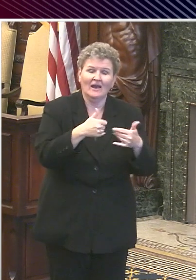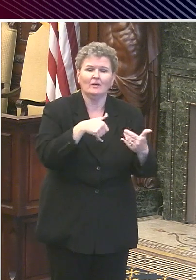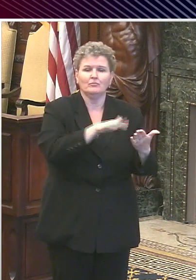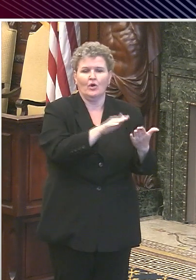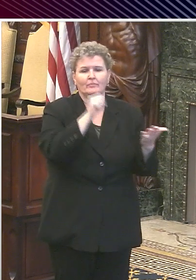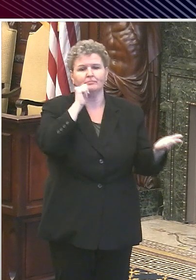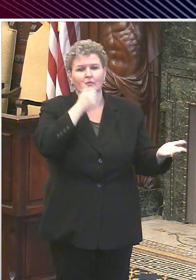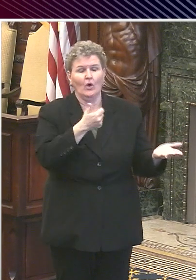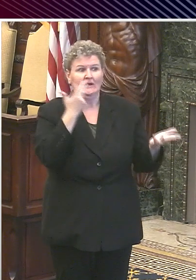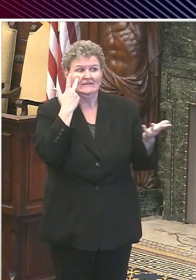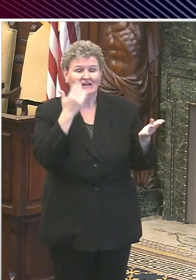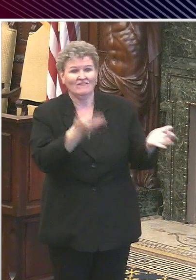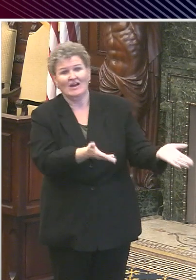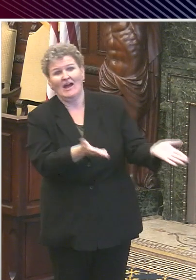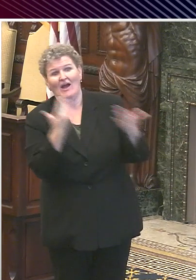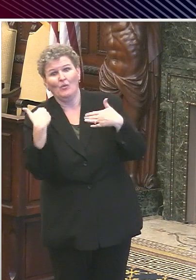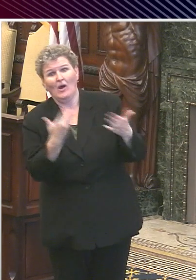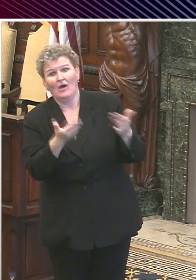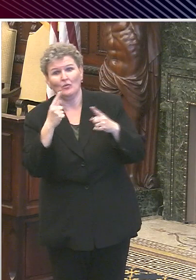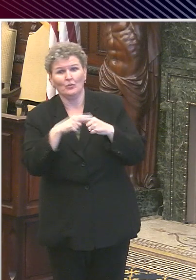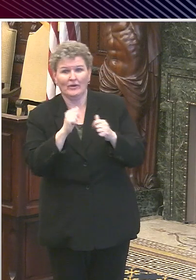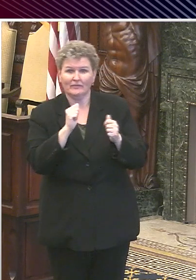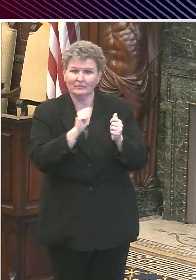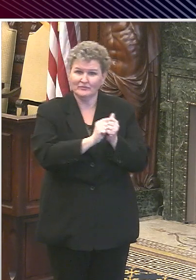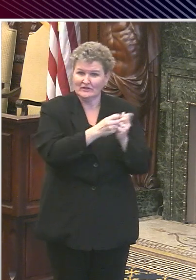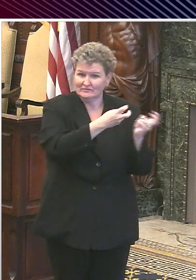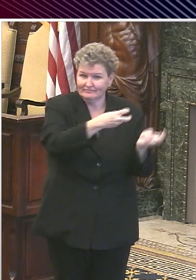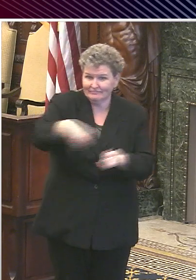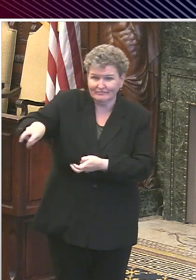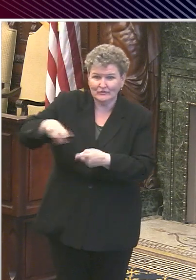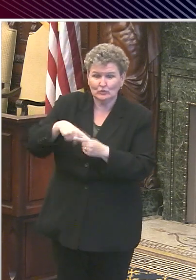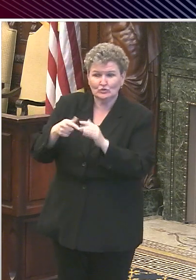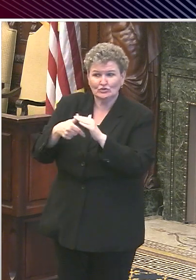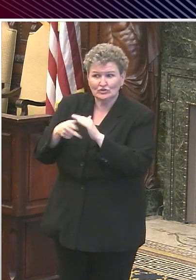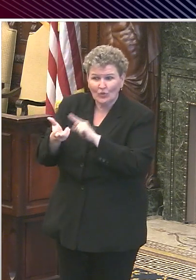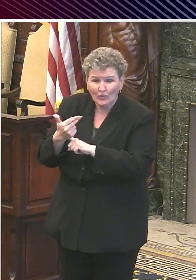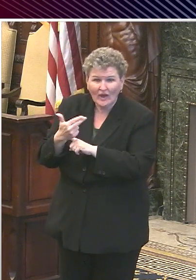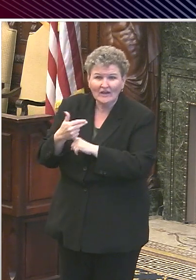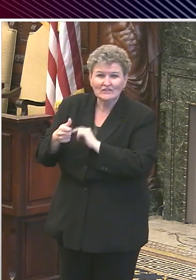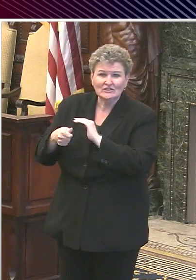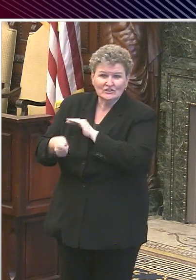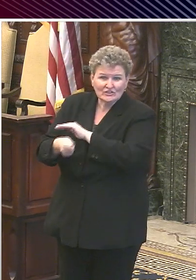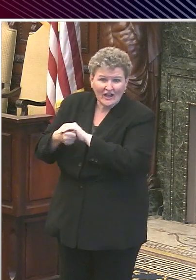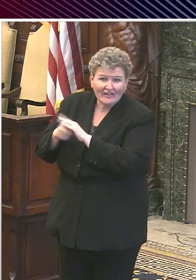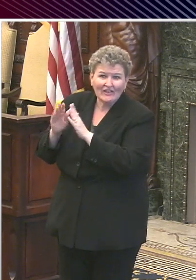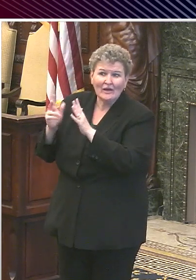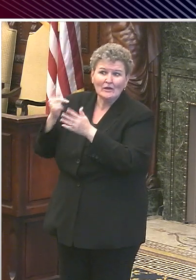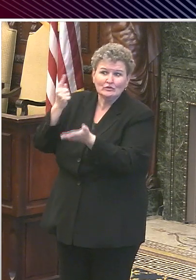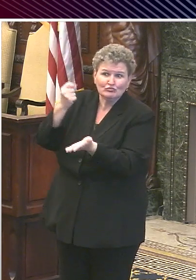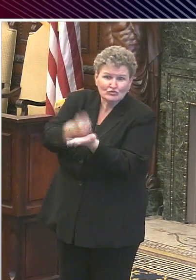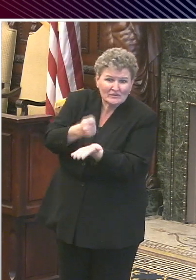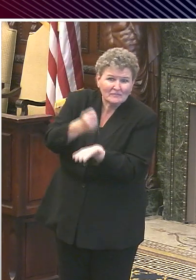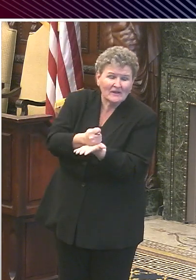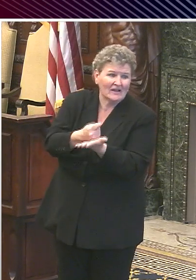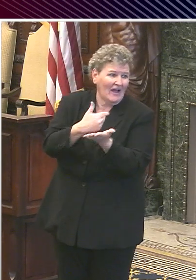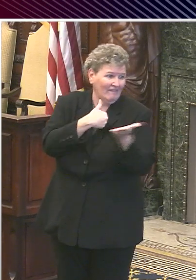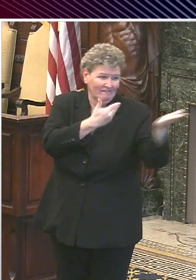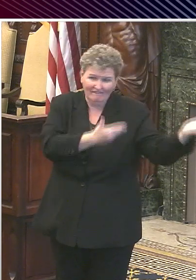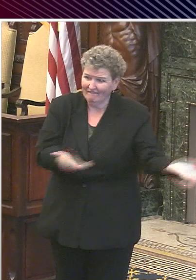people out of the encampment into shelter. And I'm not going